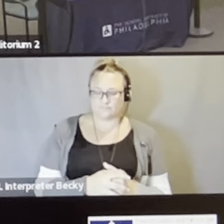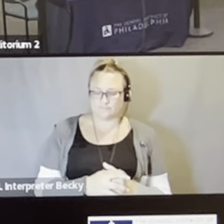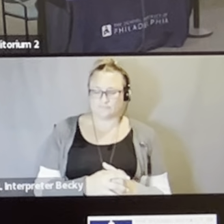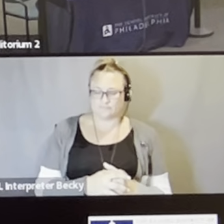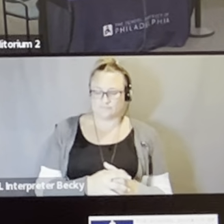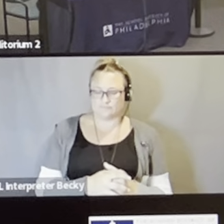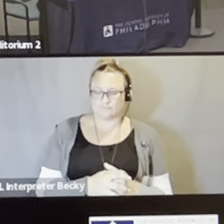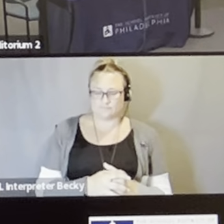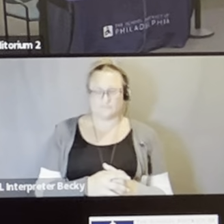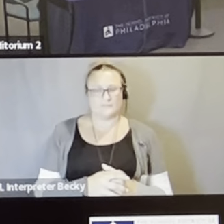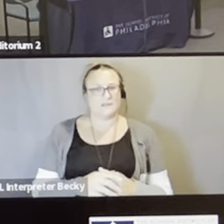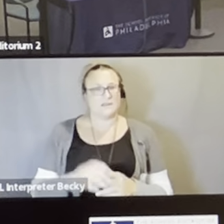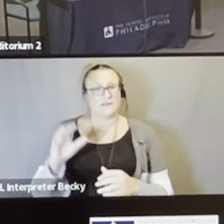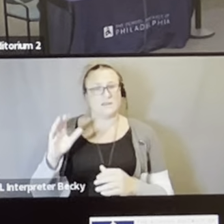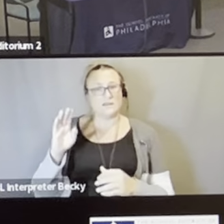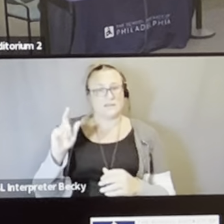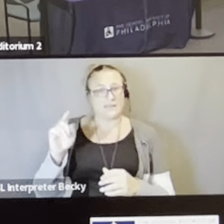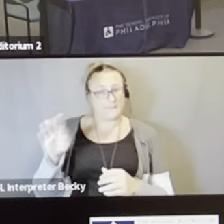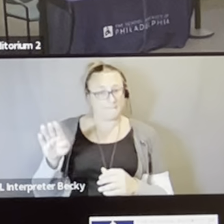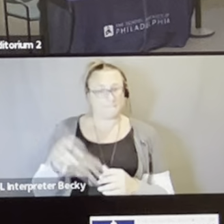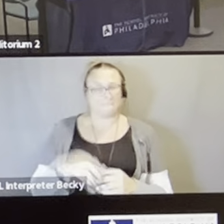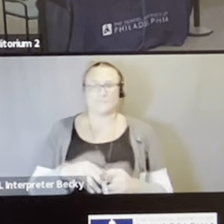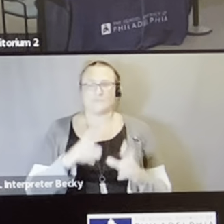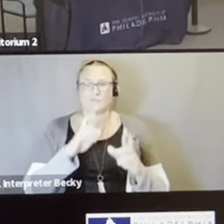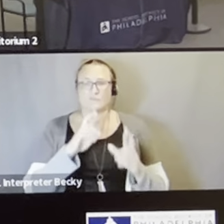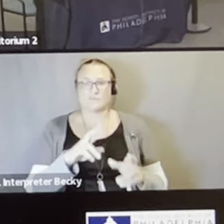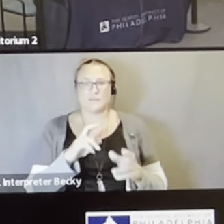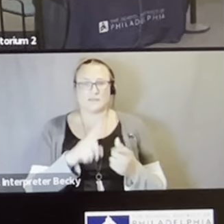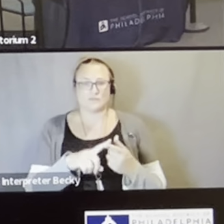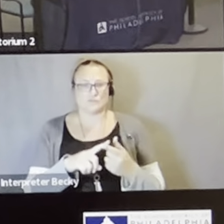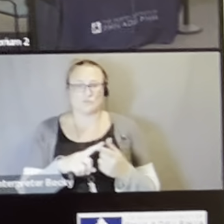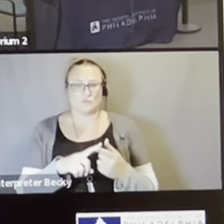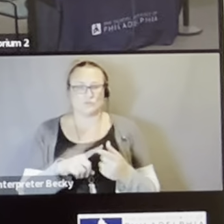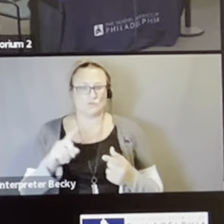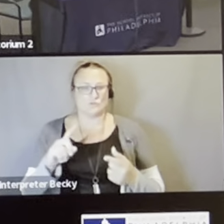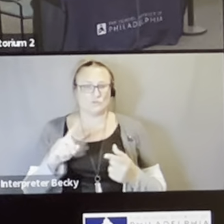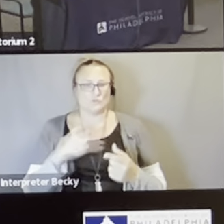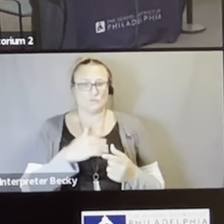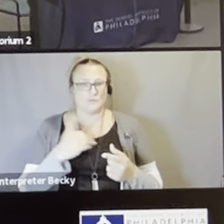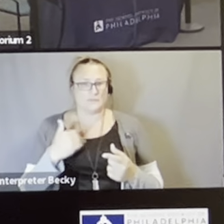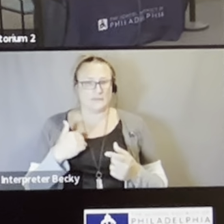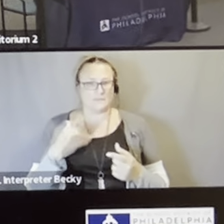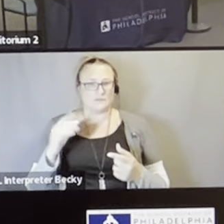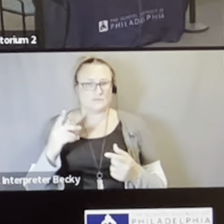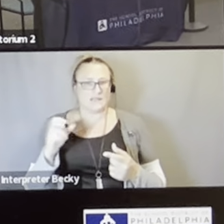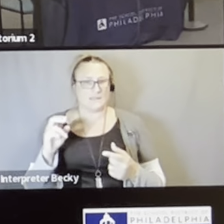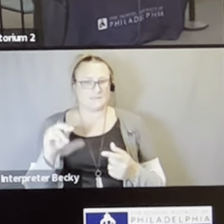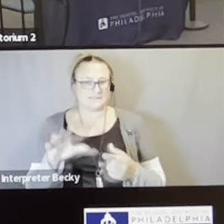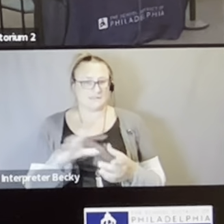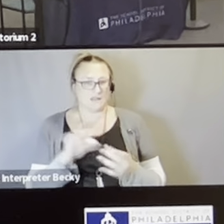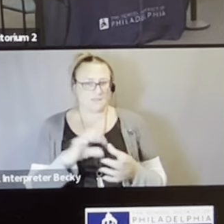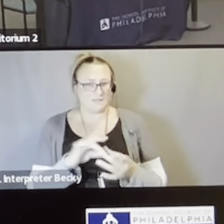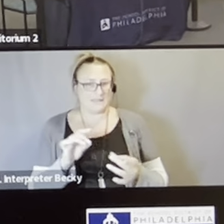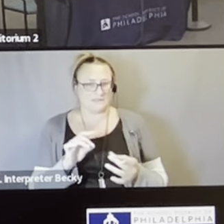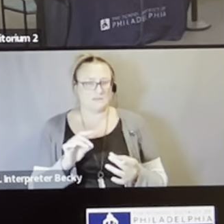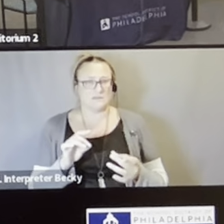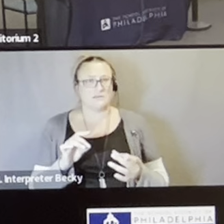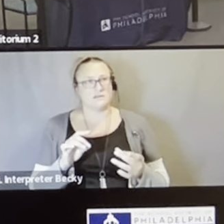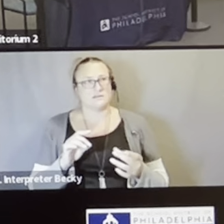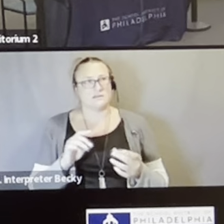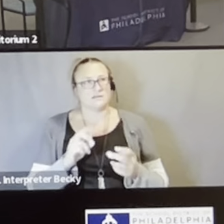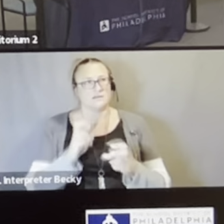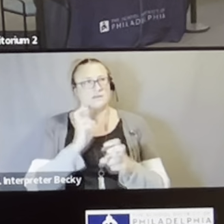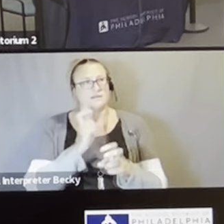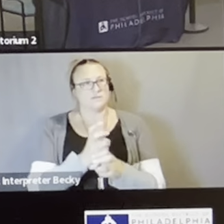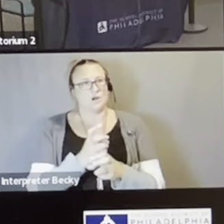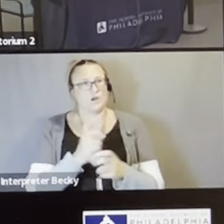Thank you. Board Member Lamb. Responding to Board Member Sally, Board Member Thompson's comment, I think it's difficult to